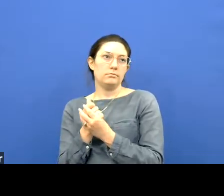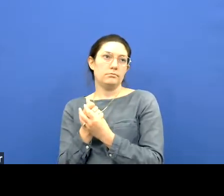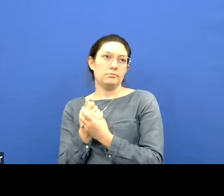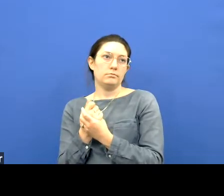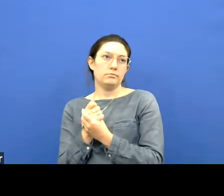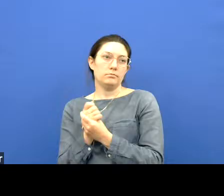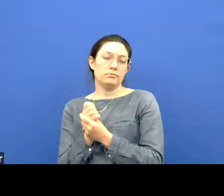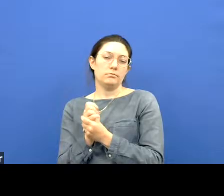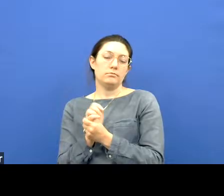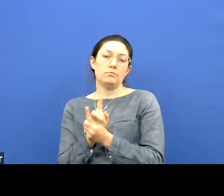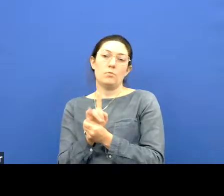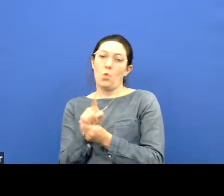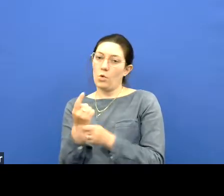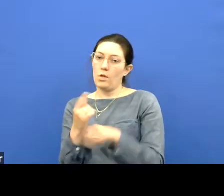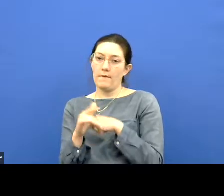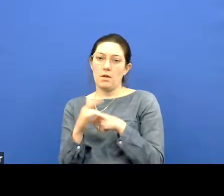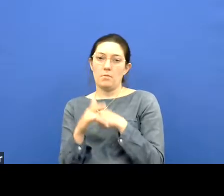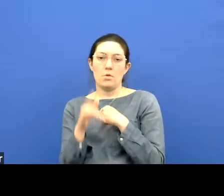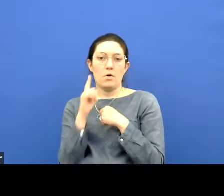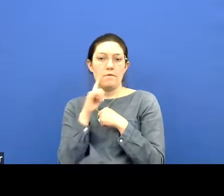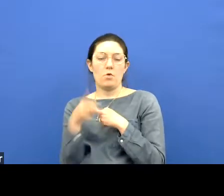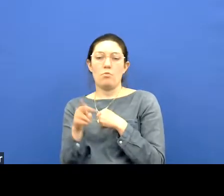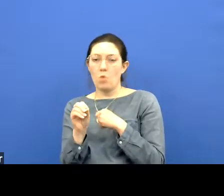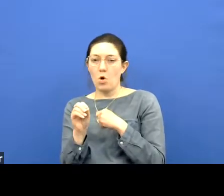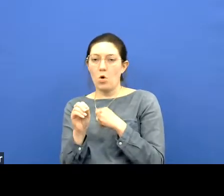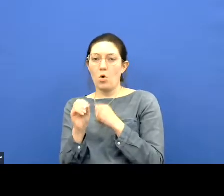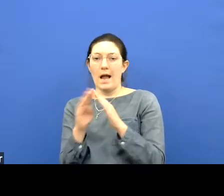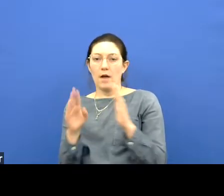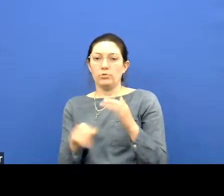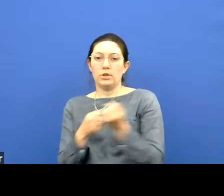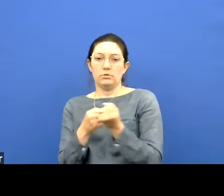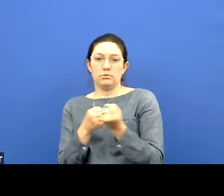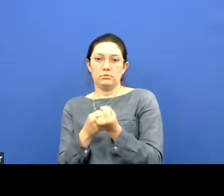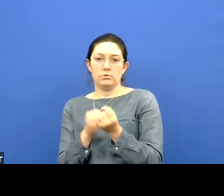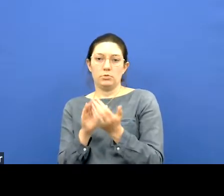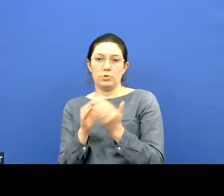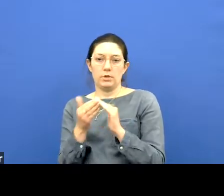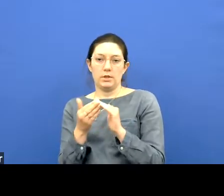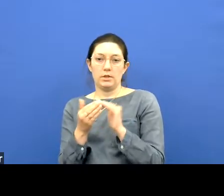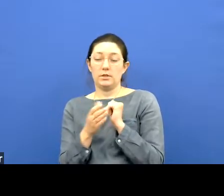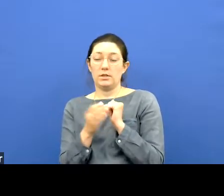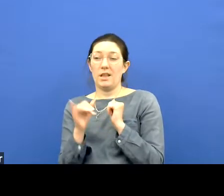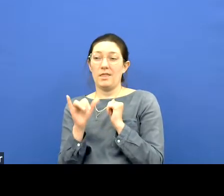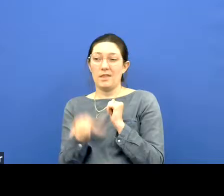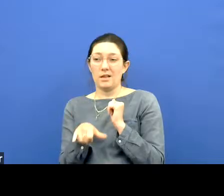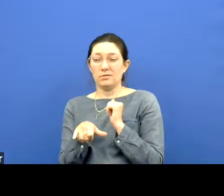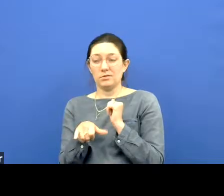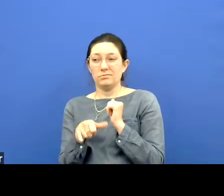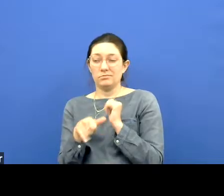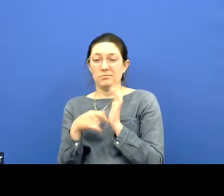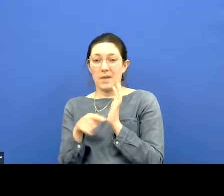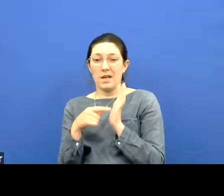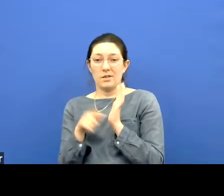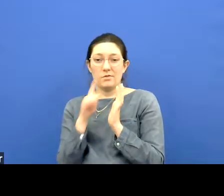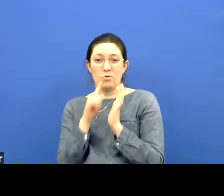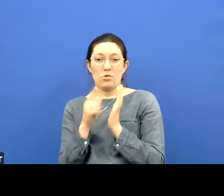also only available to pro-housing communities. And this essentially pays for some of